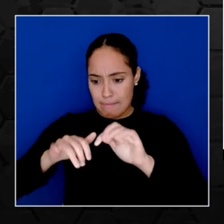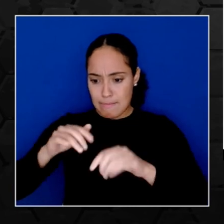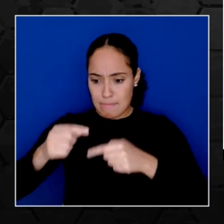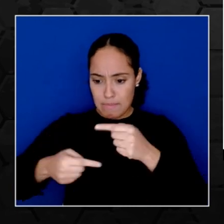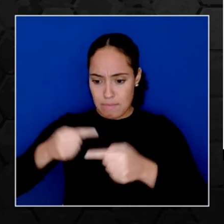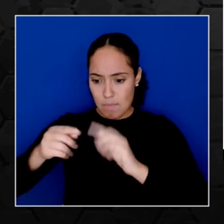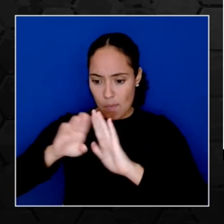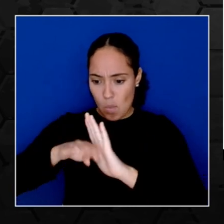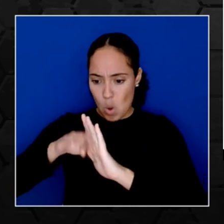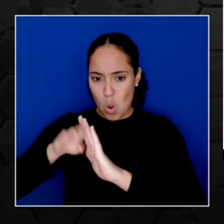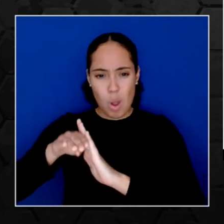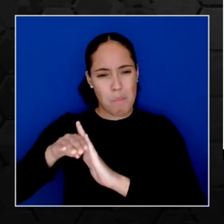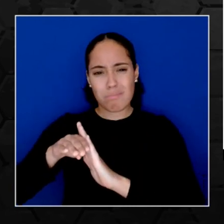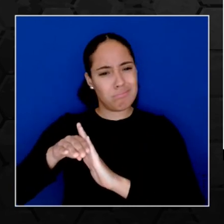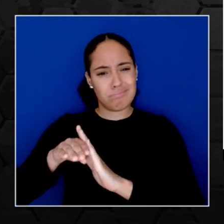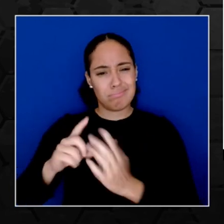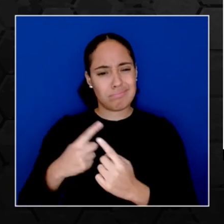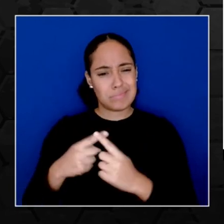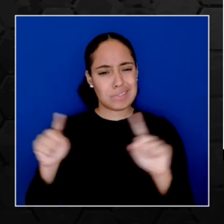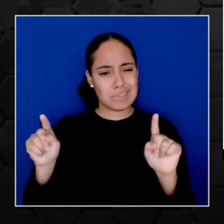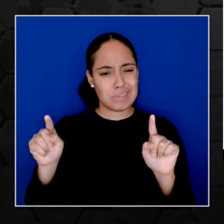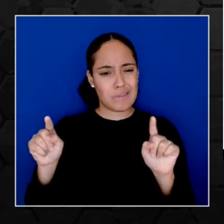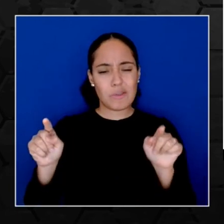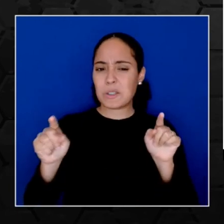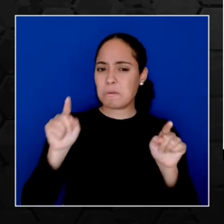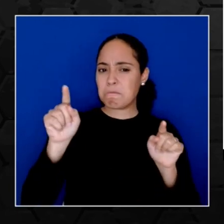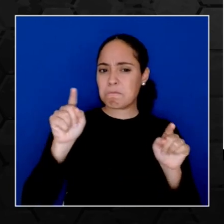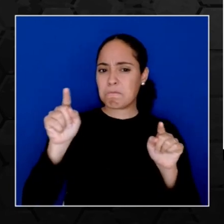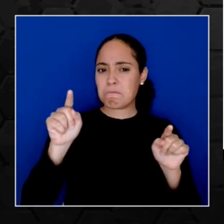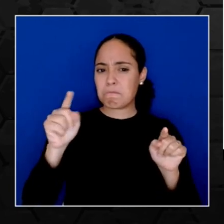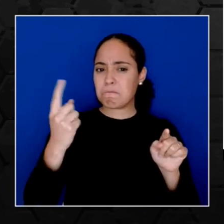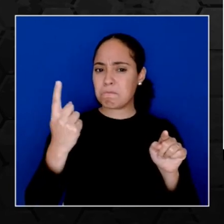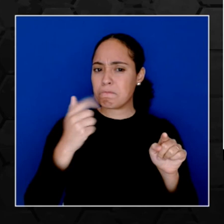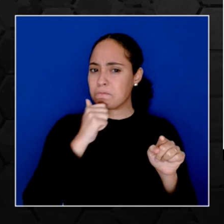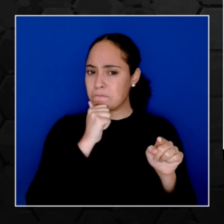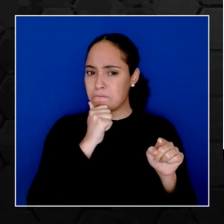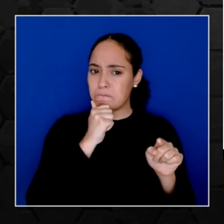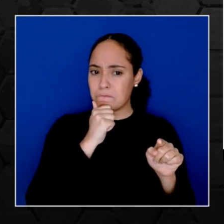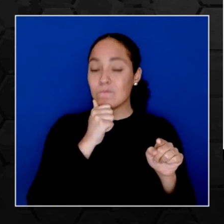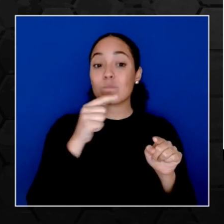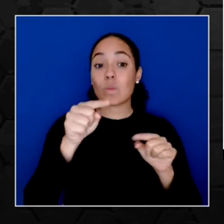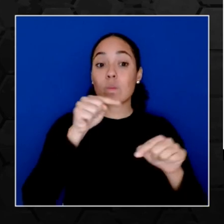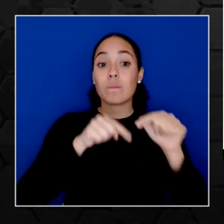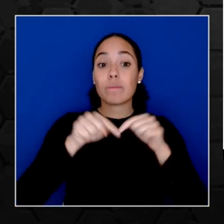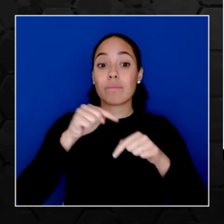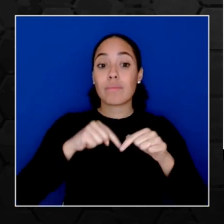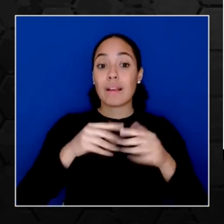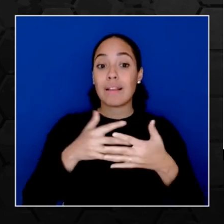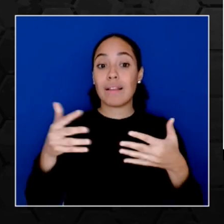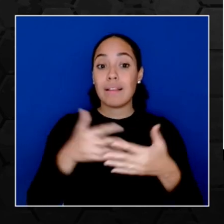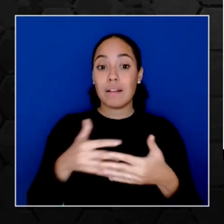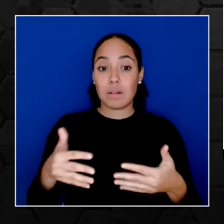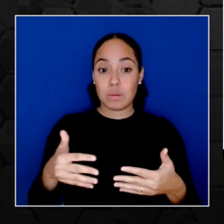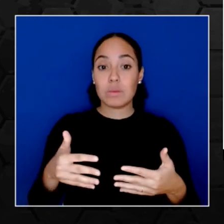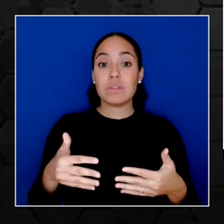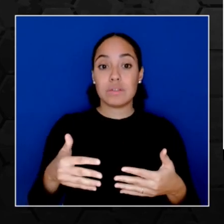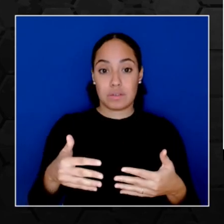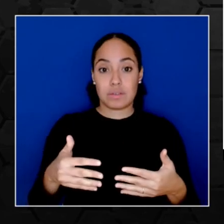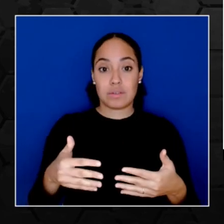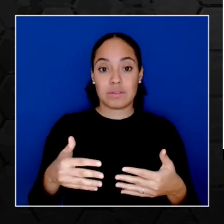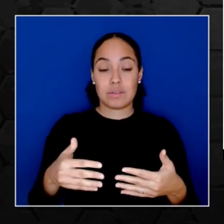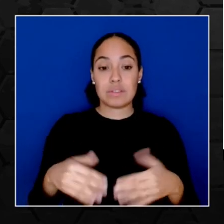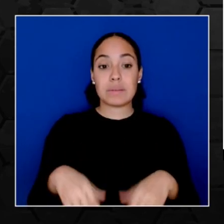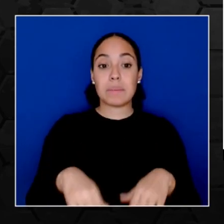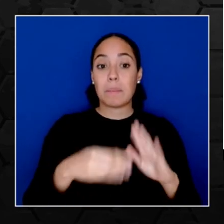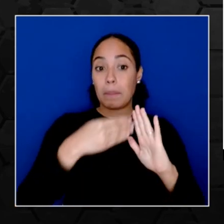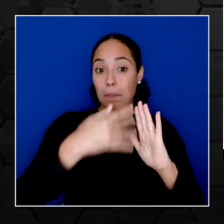mapped to a different scenario. So let me just quickly change it to my scenario. I'll go to language, and under this there is models. In this greetings it says